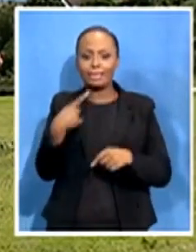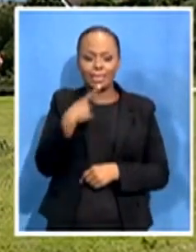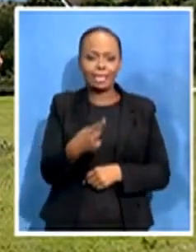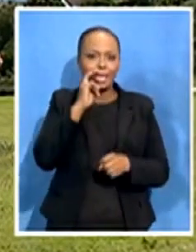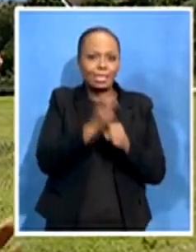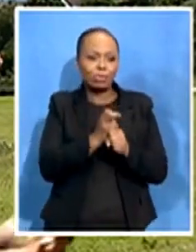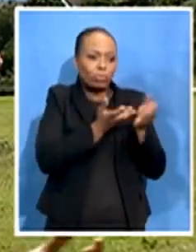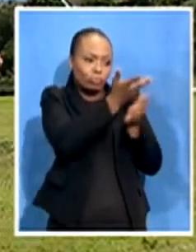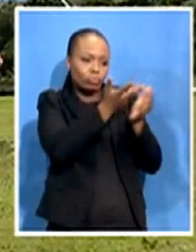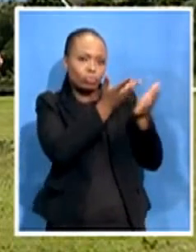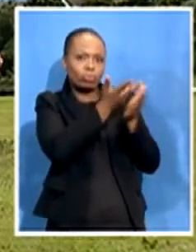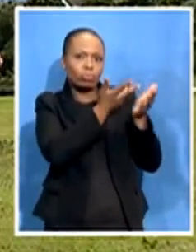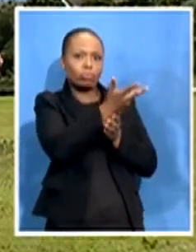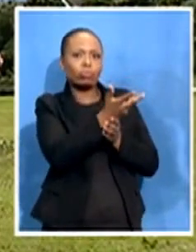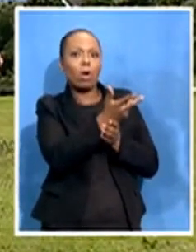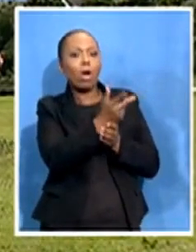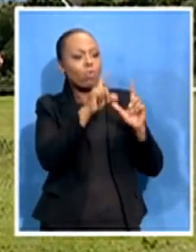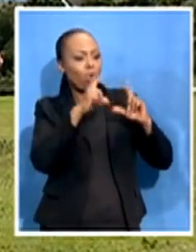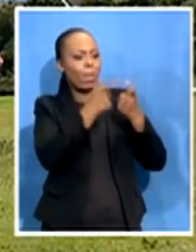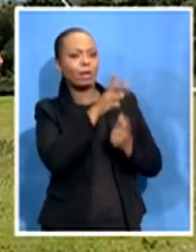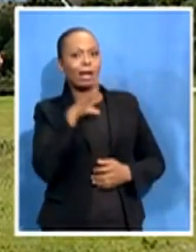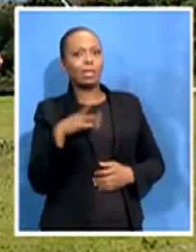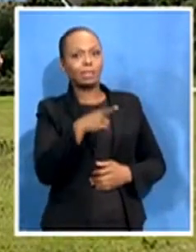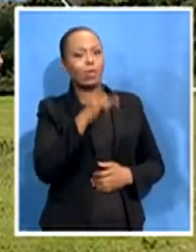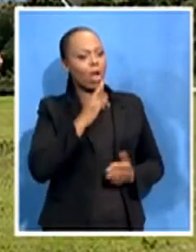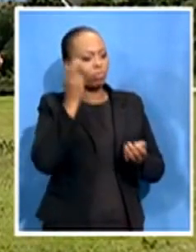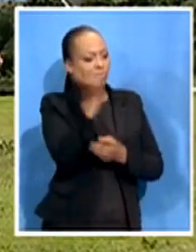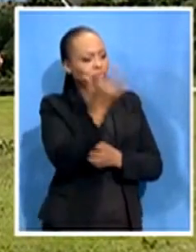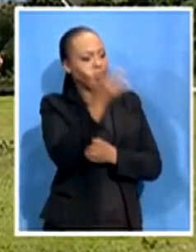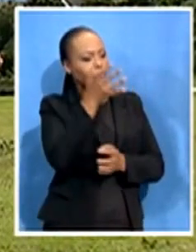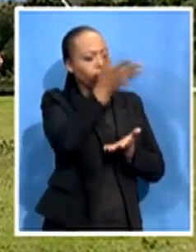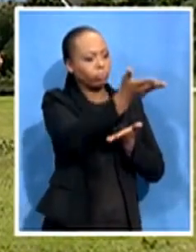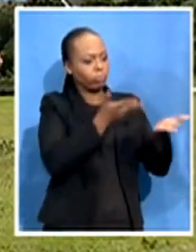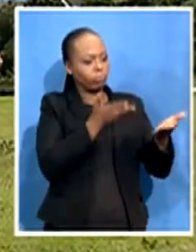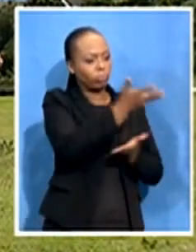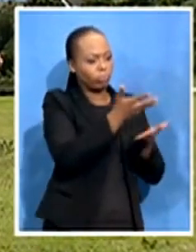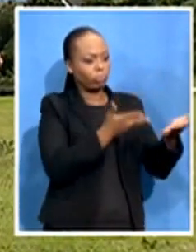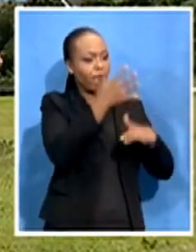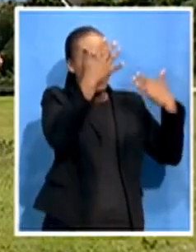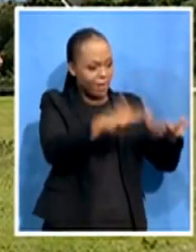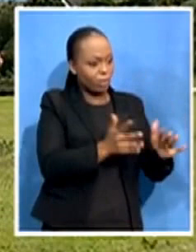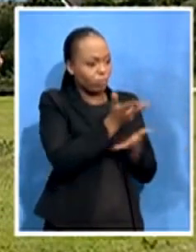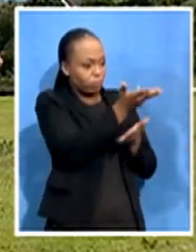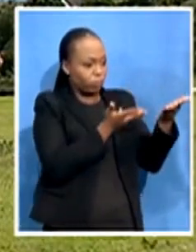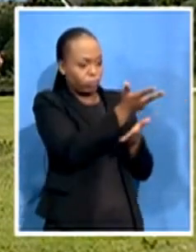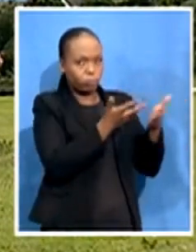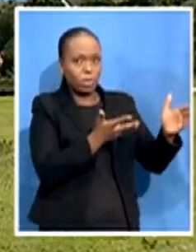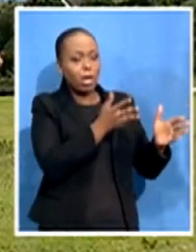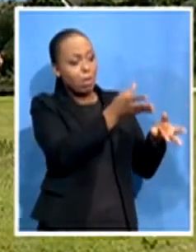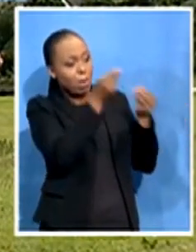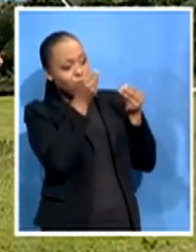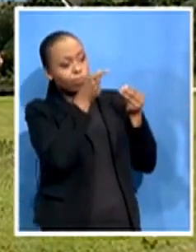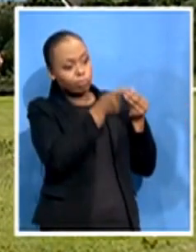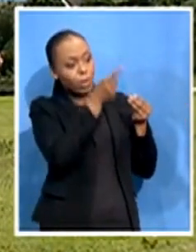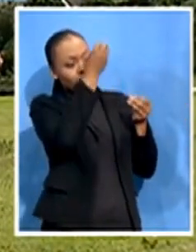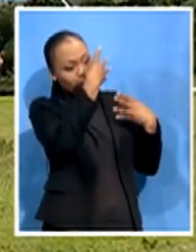all the various reports from the various stakeholders, and only after he's presented what he found in the metro will a decision be made about whether we are going to lockdown